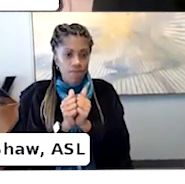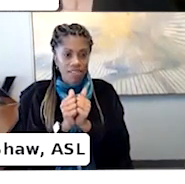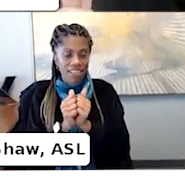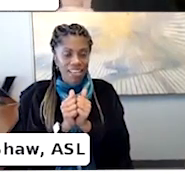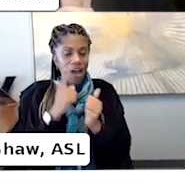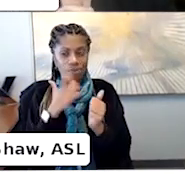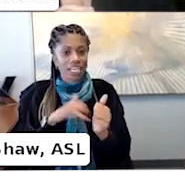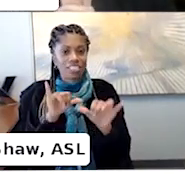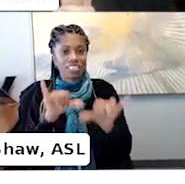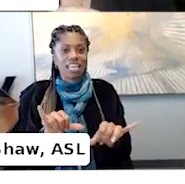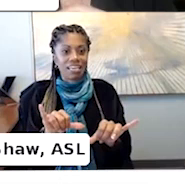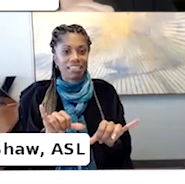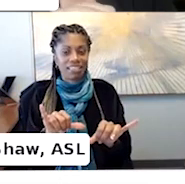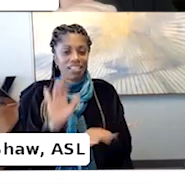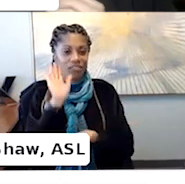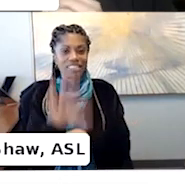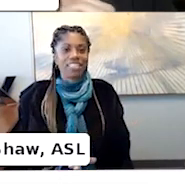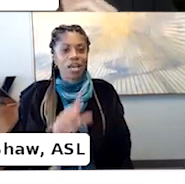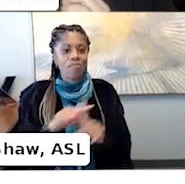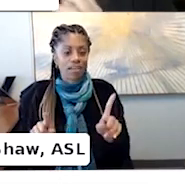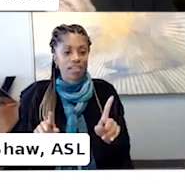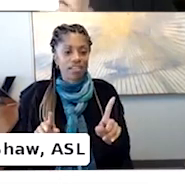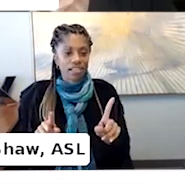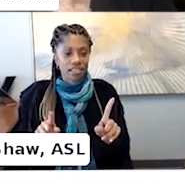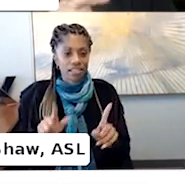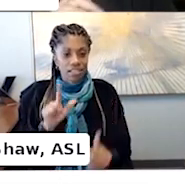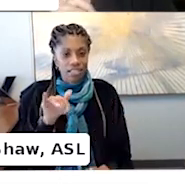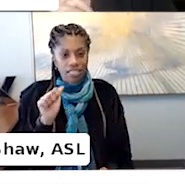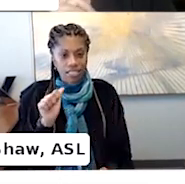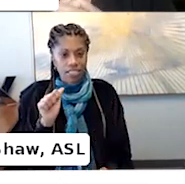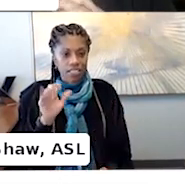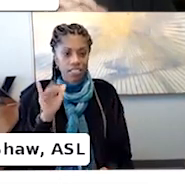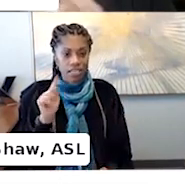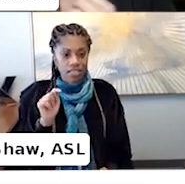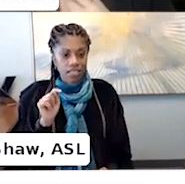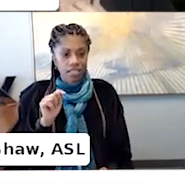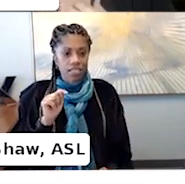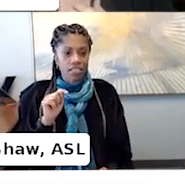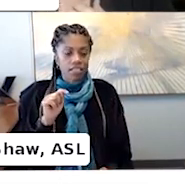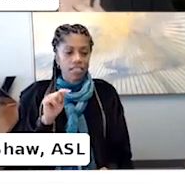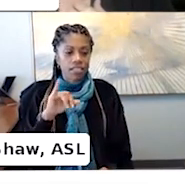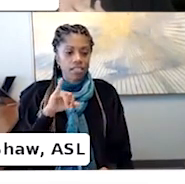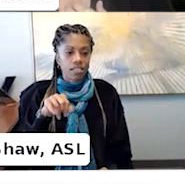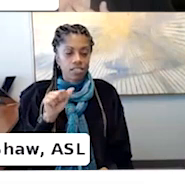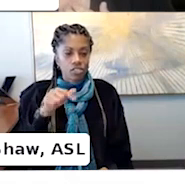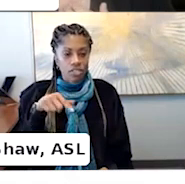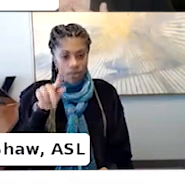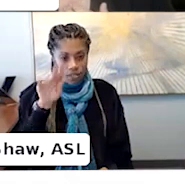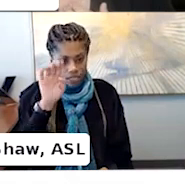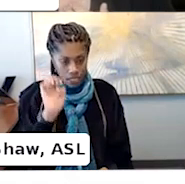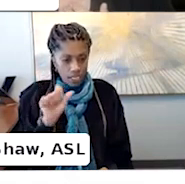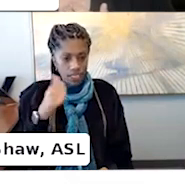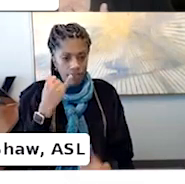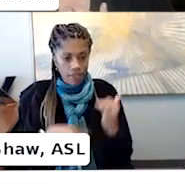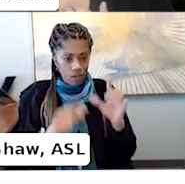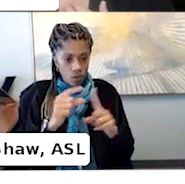day. Before we move into office hours, Lisa, Jacqueline, Caitlin, any sort of final words that you